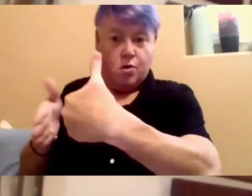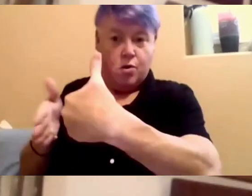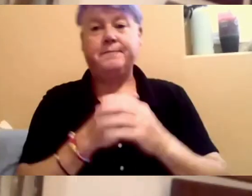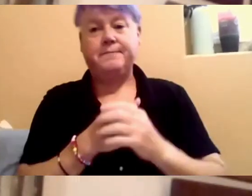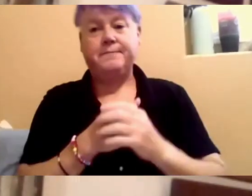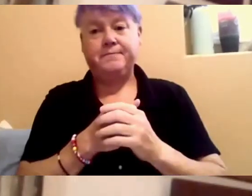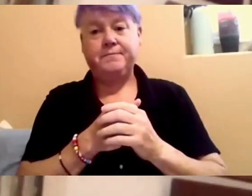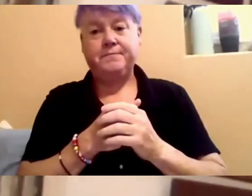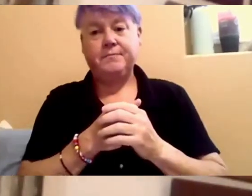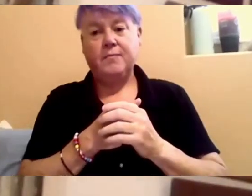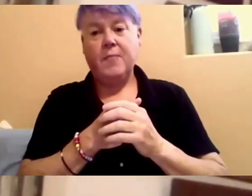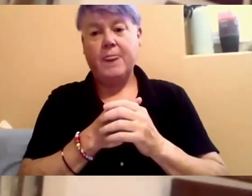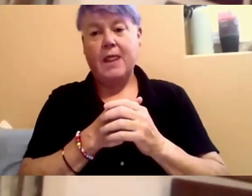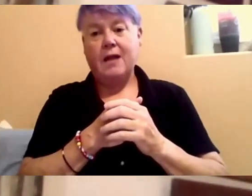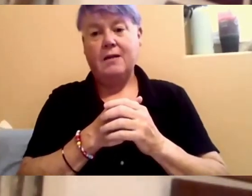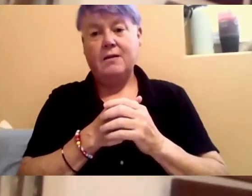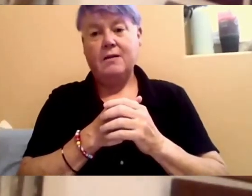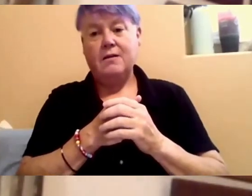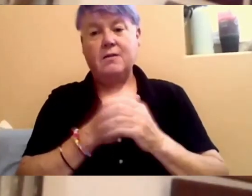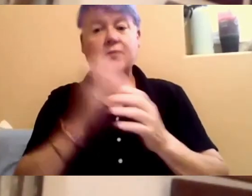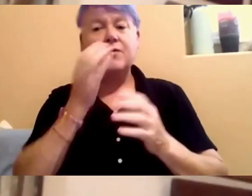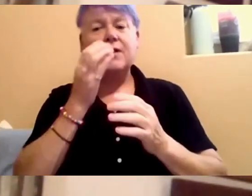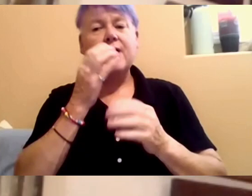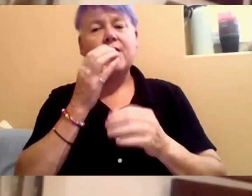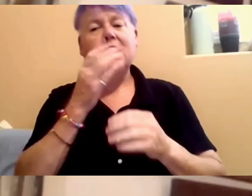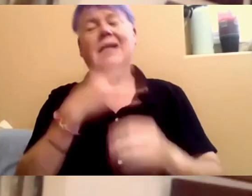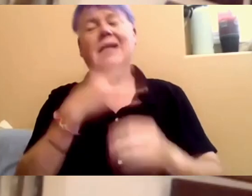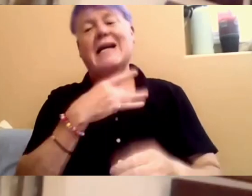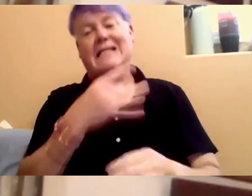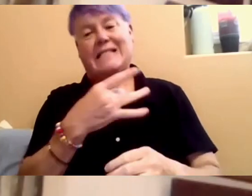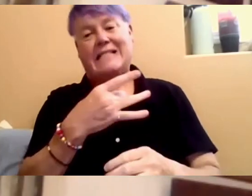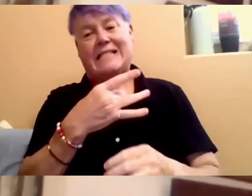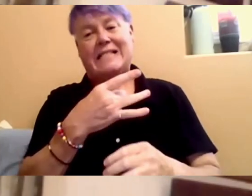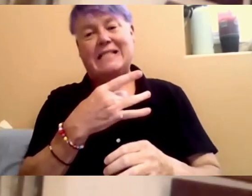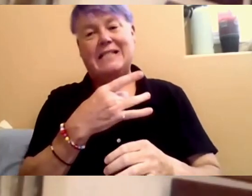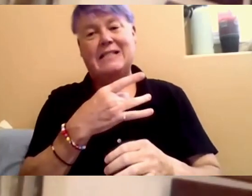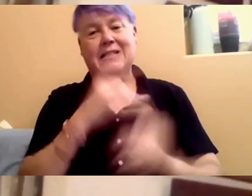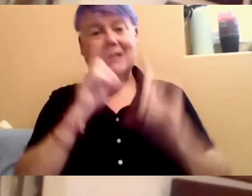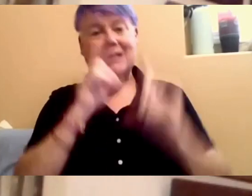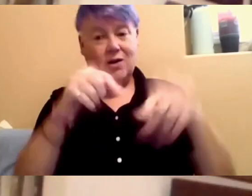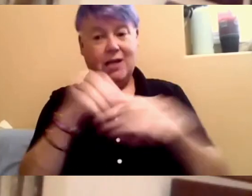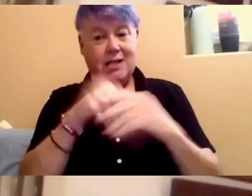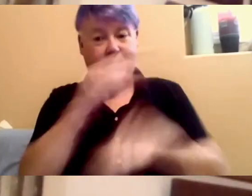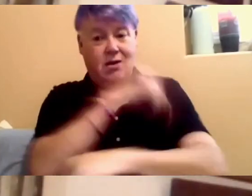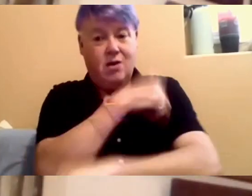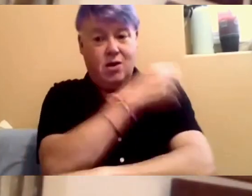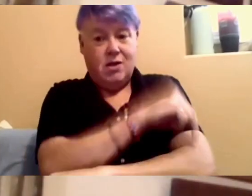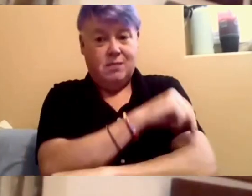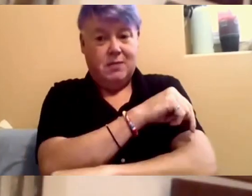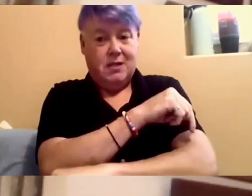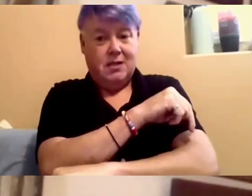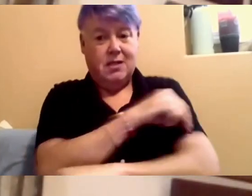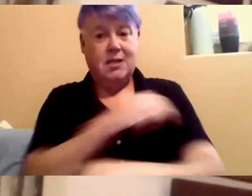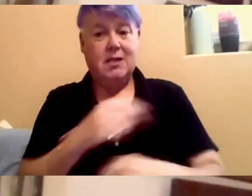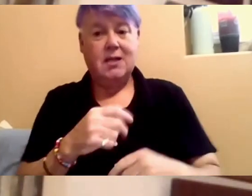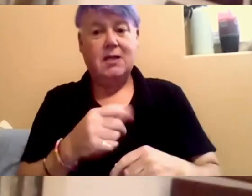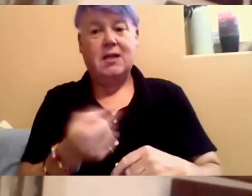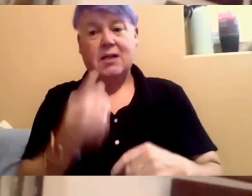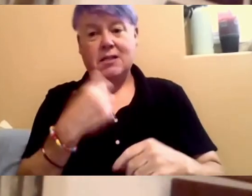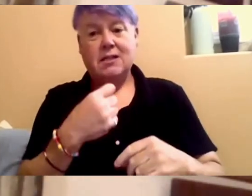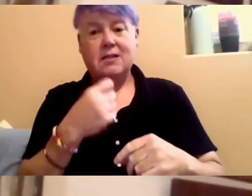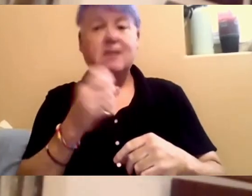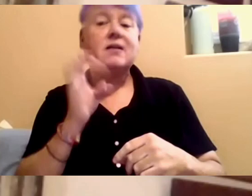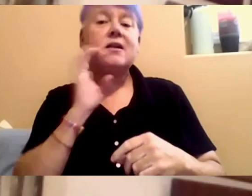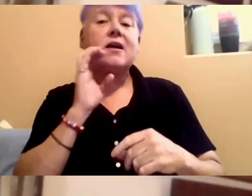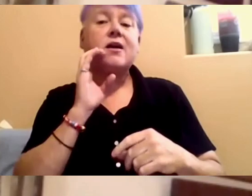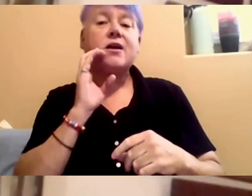of whom Clara is very fond, has gone into hospital, asking her if she will look after the cat while she's in hospital